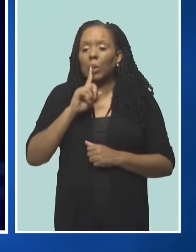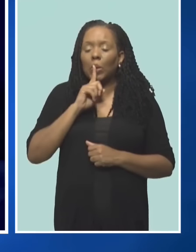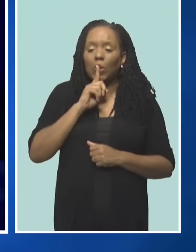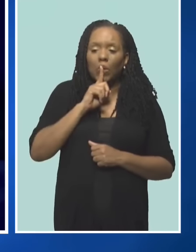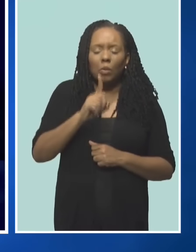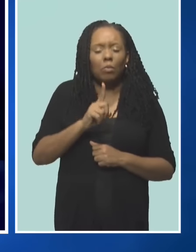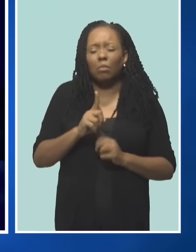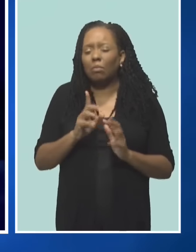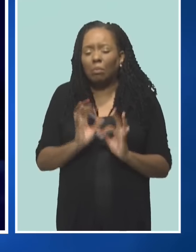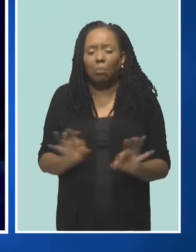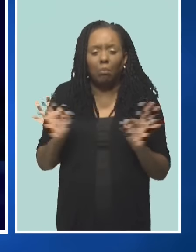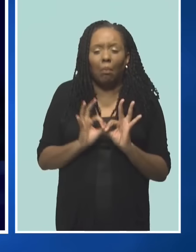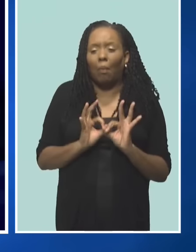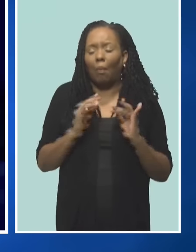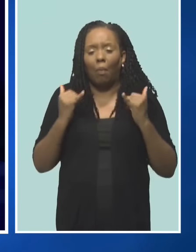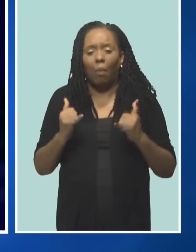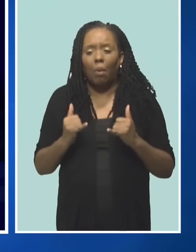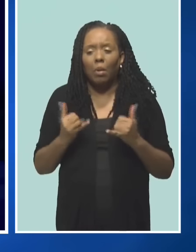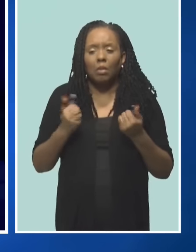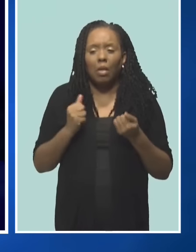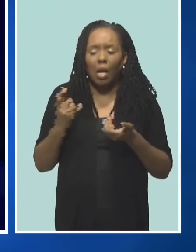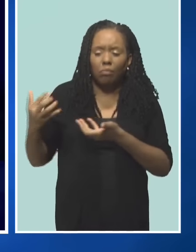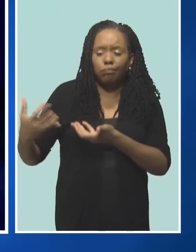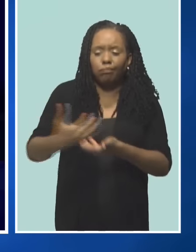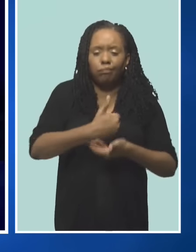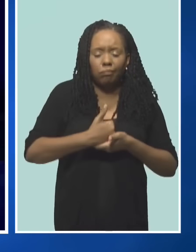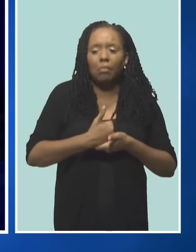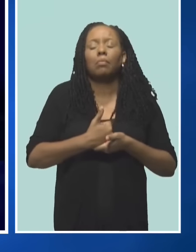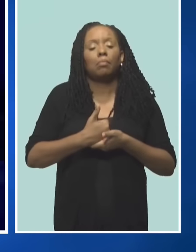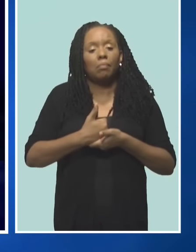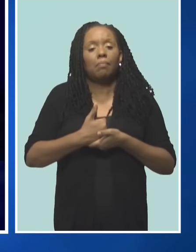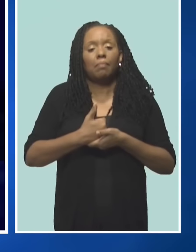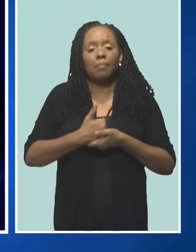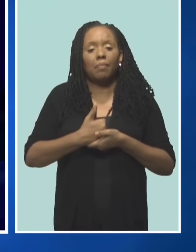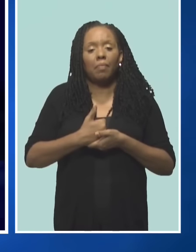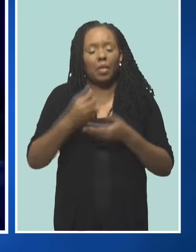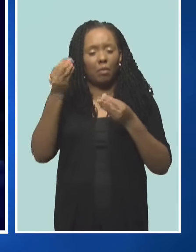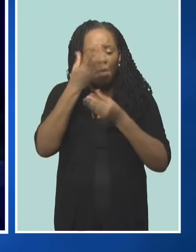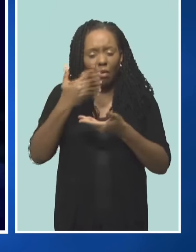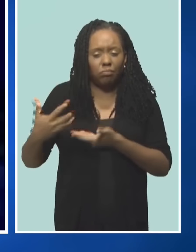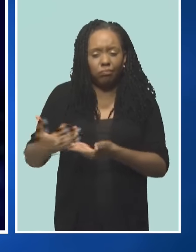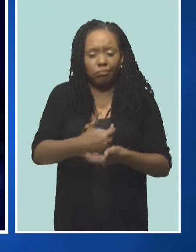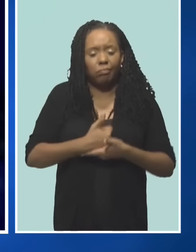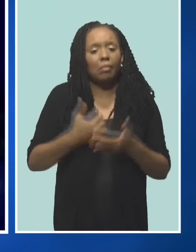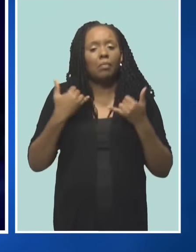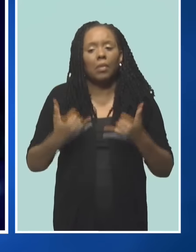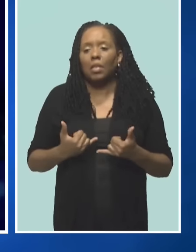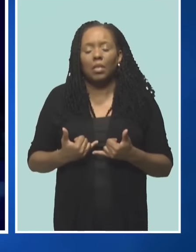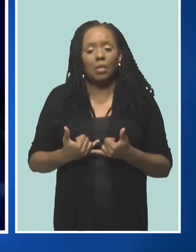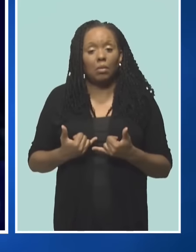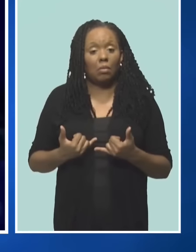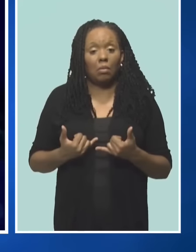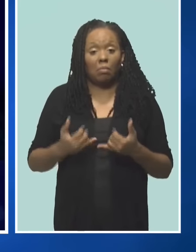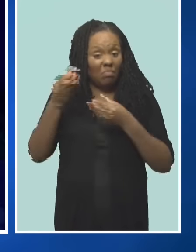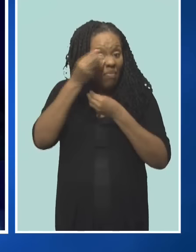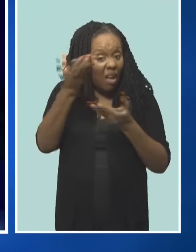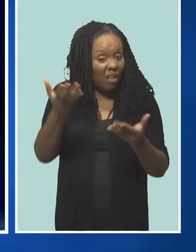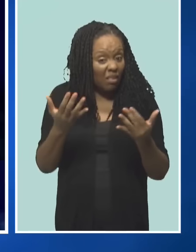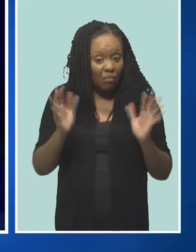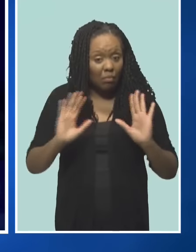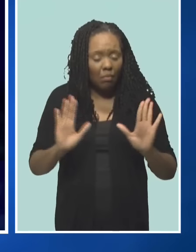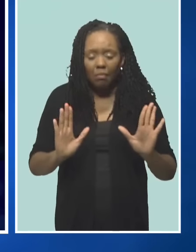and sensitive stage. Hence, it will not be in the best interest of the investigation to give any further detail at this